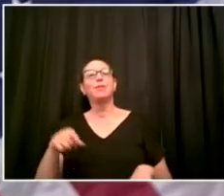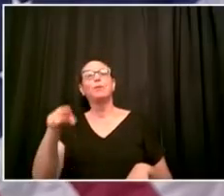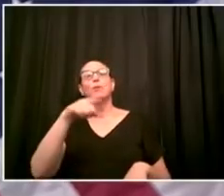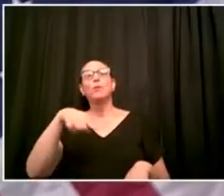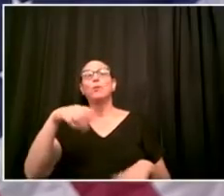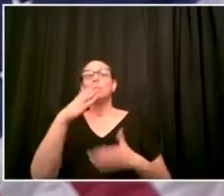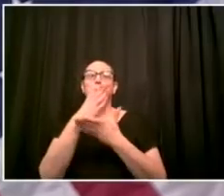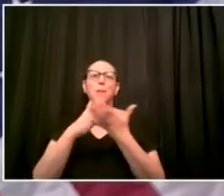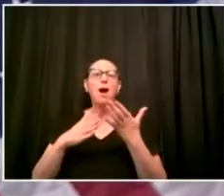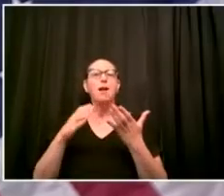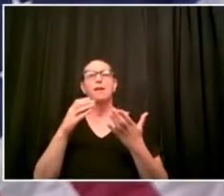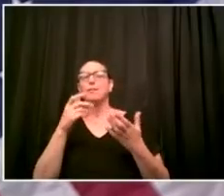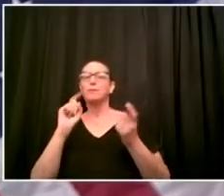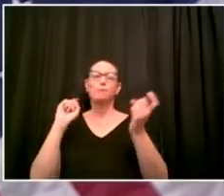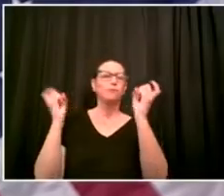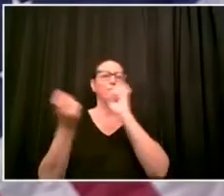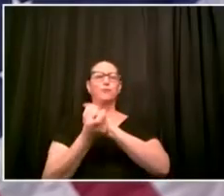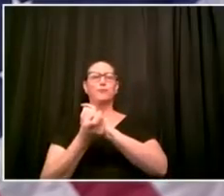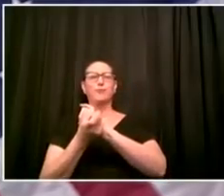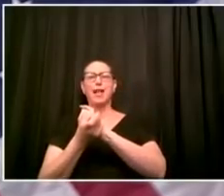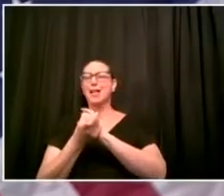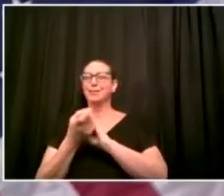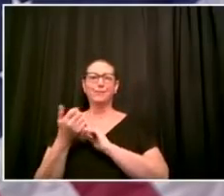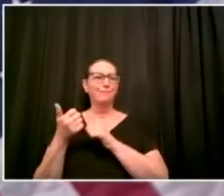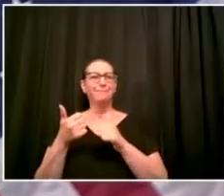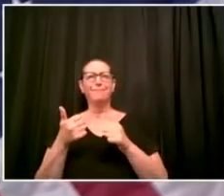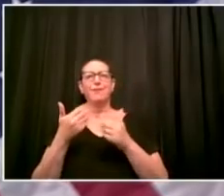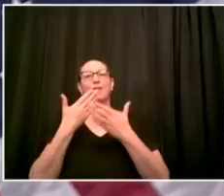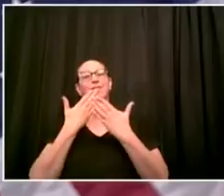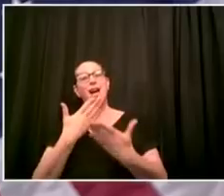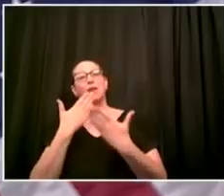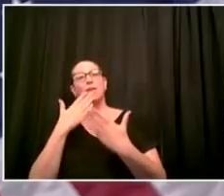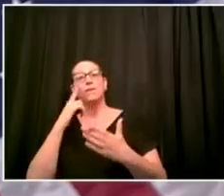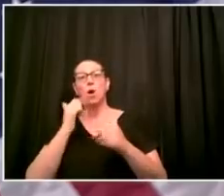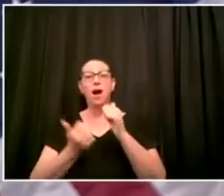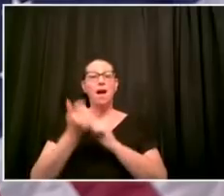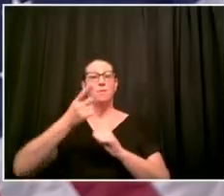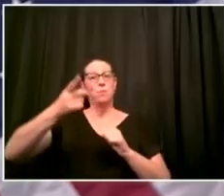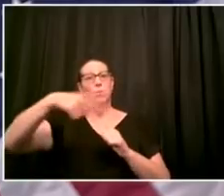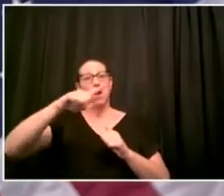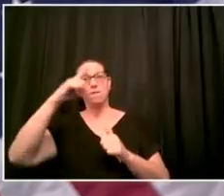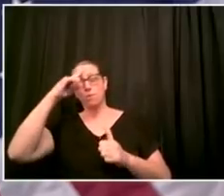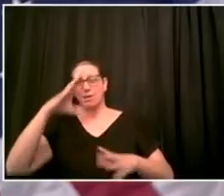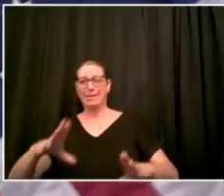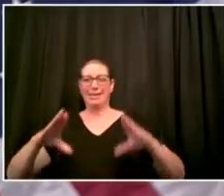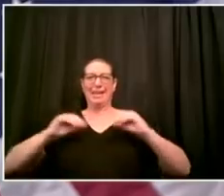thank you, everyone, for doing what our time demands and helping us all move forward.